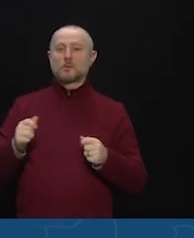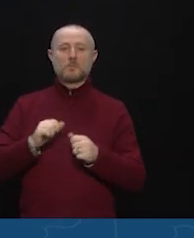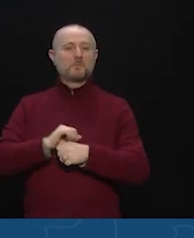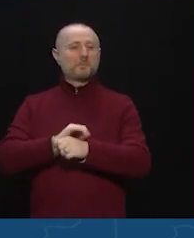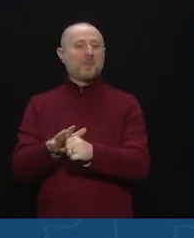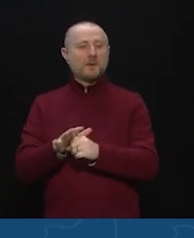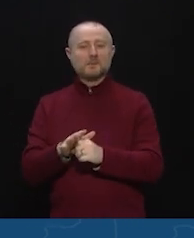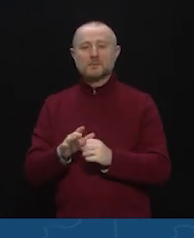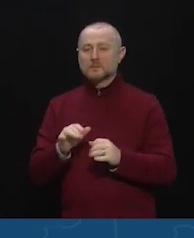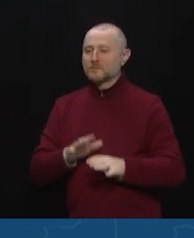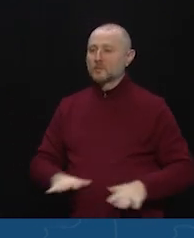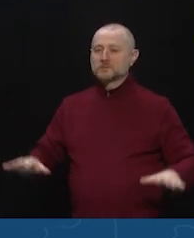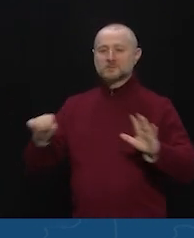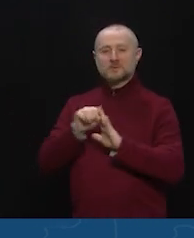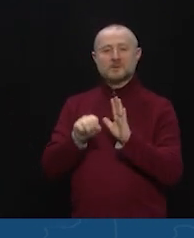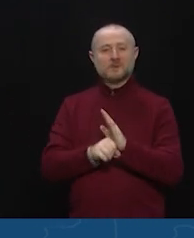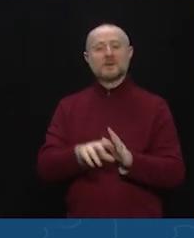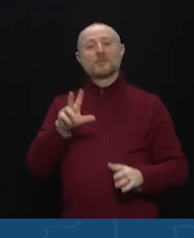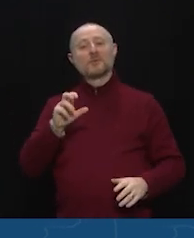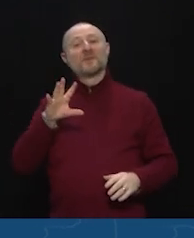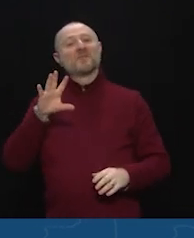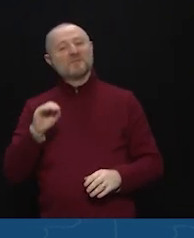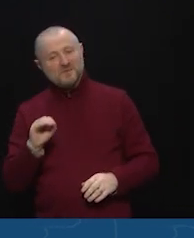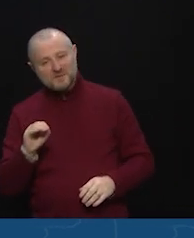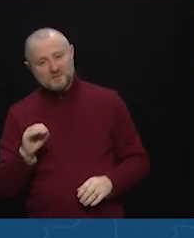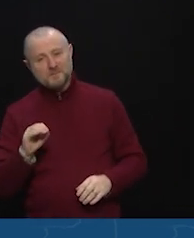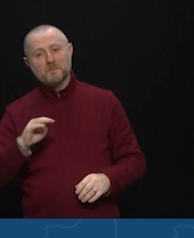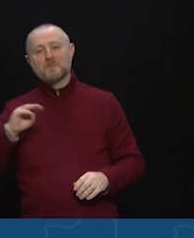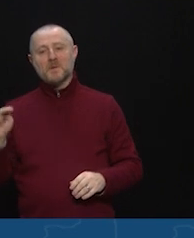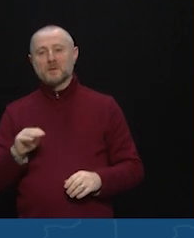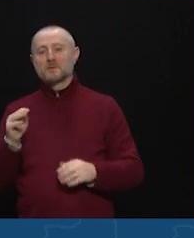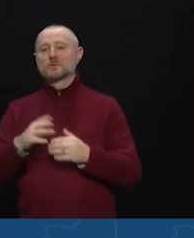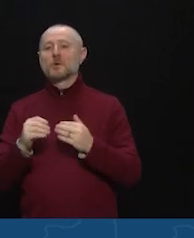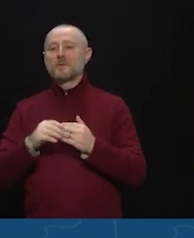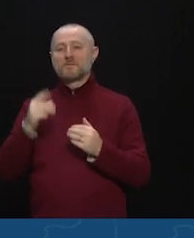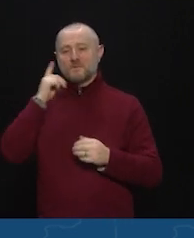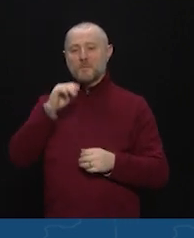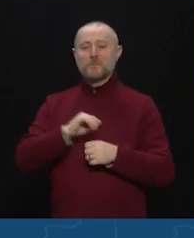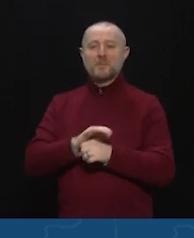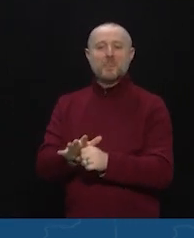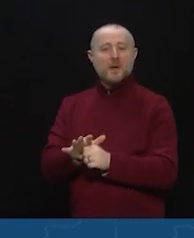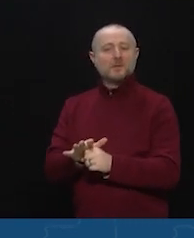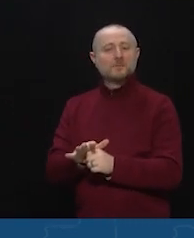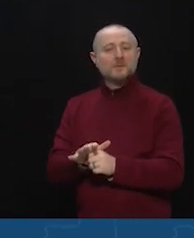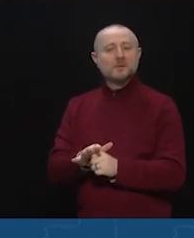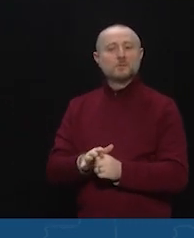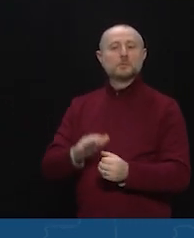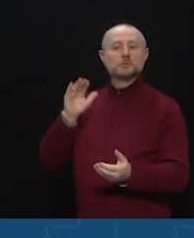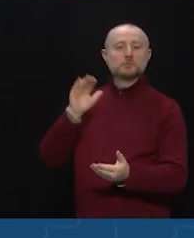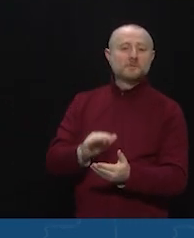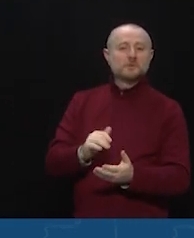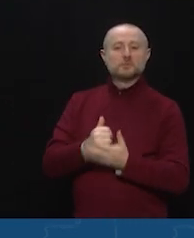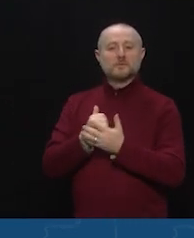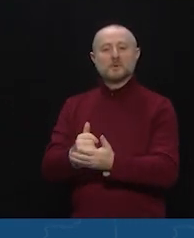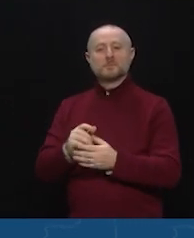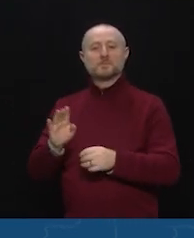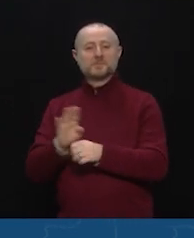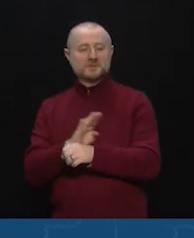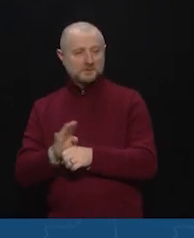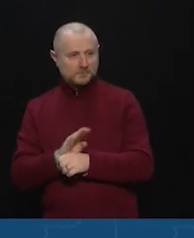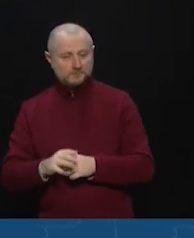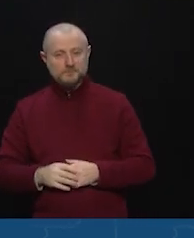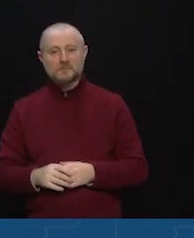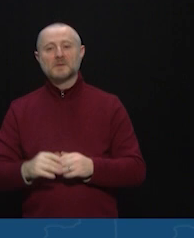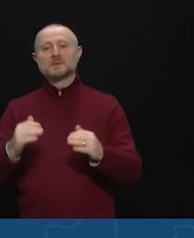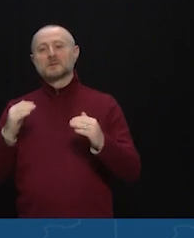And then $350 million is for pandemic relief for businesses, and some of the travel, some